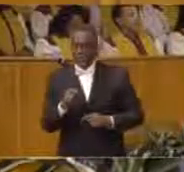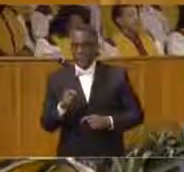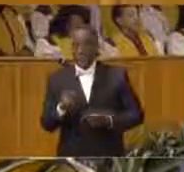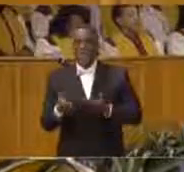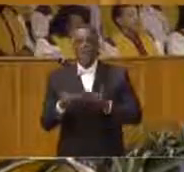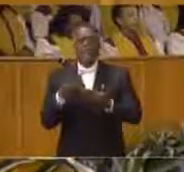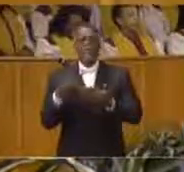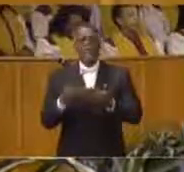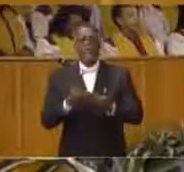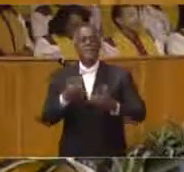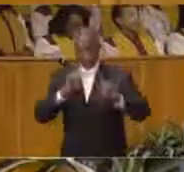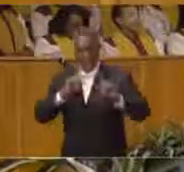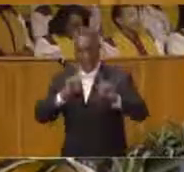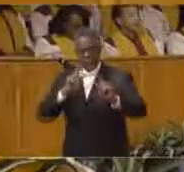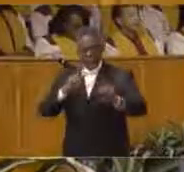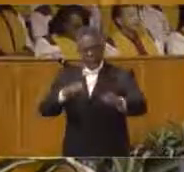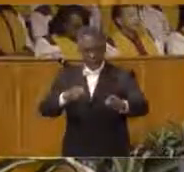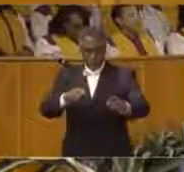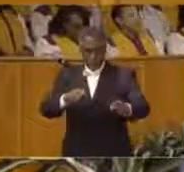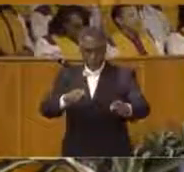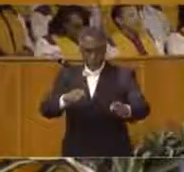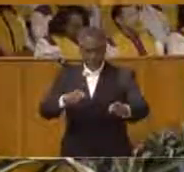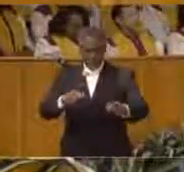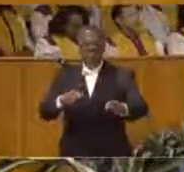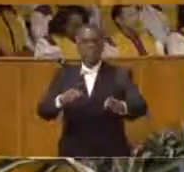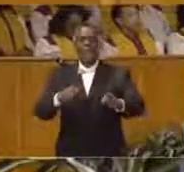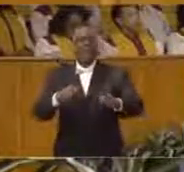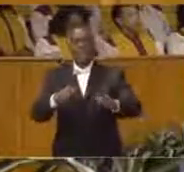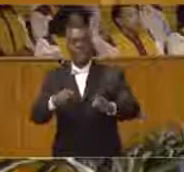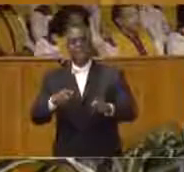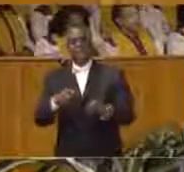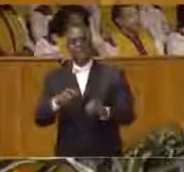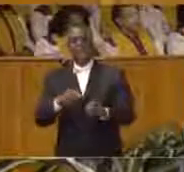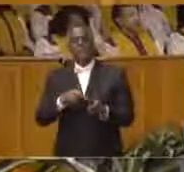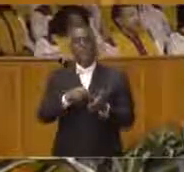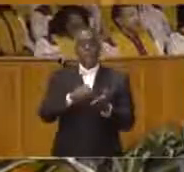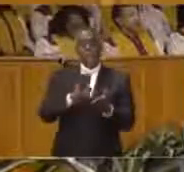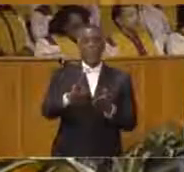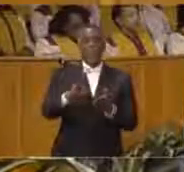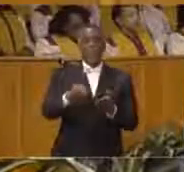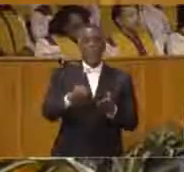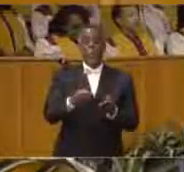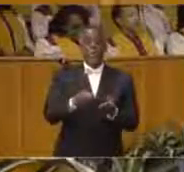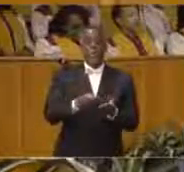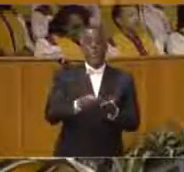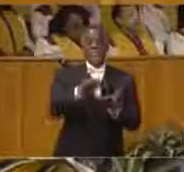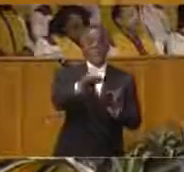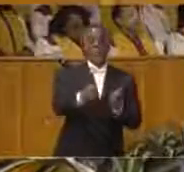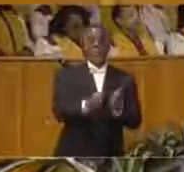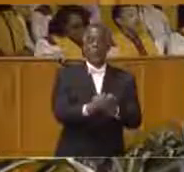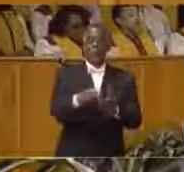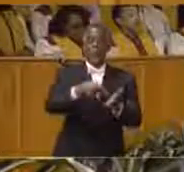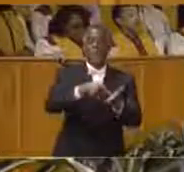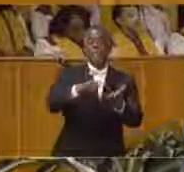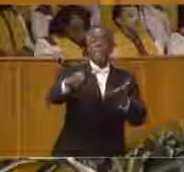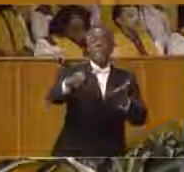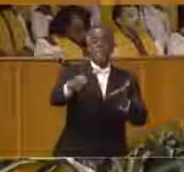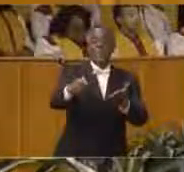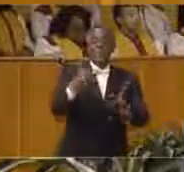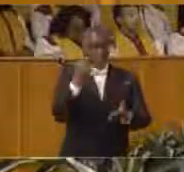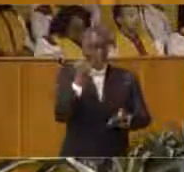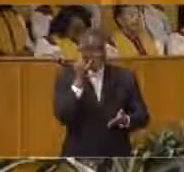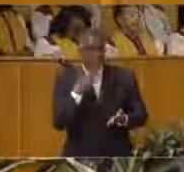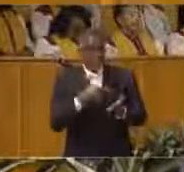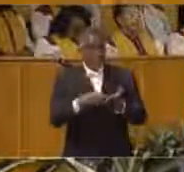So the easiest answer is to align your giving with your pay. If you're paid